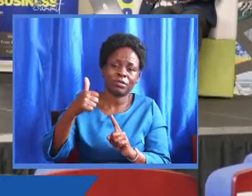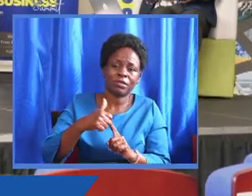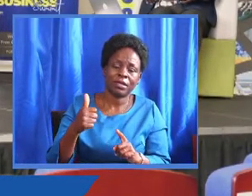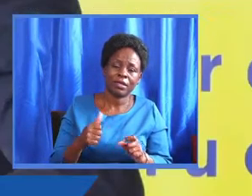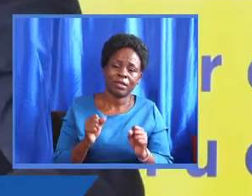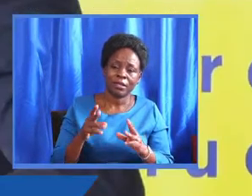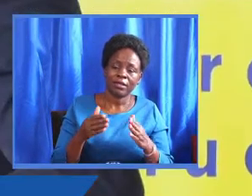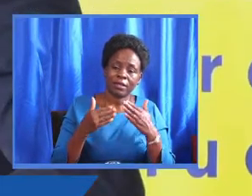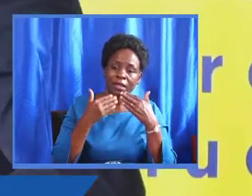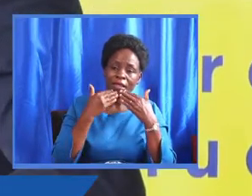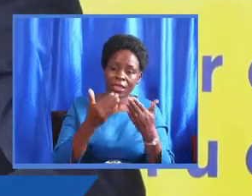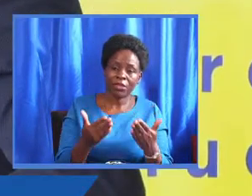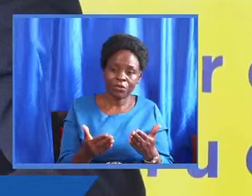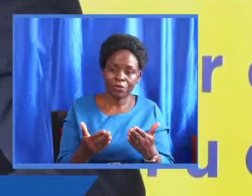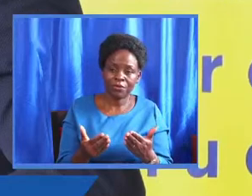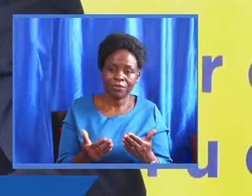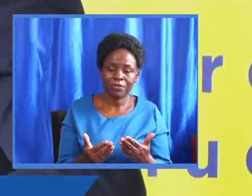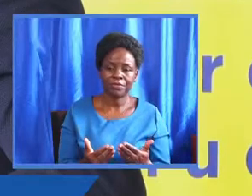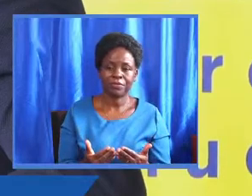Thank you.